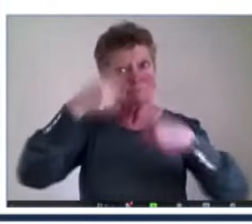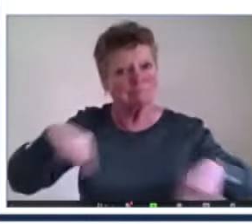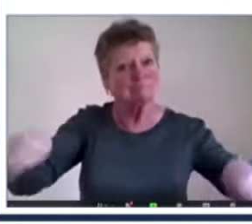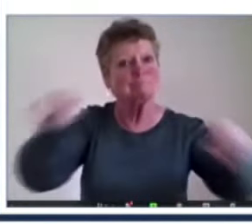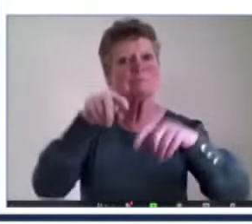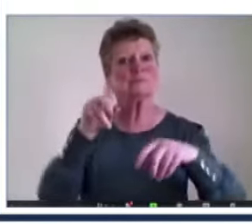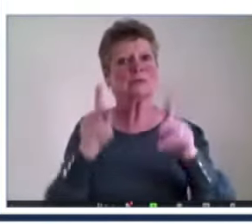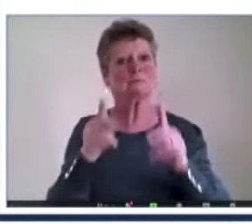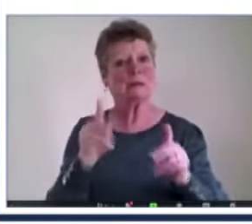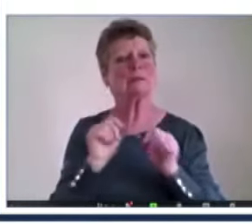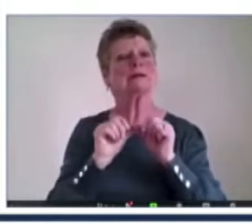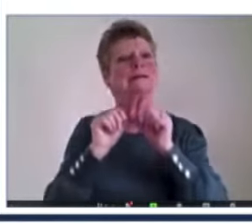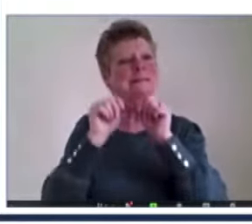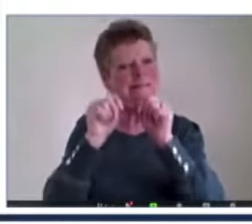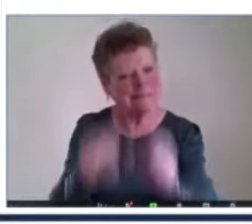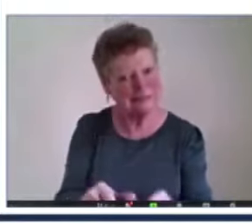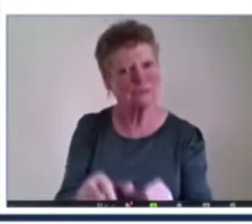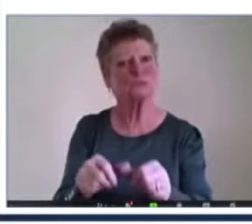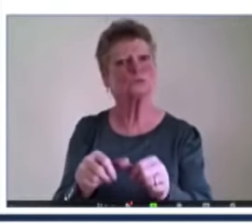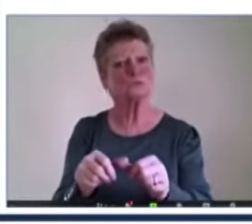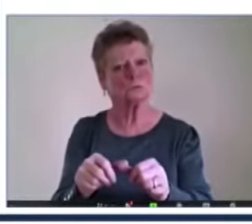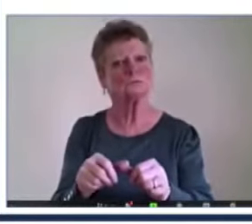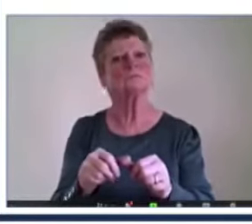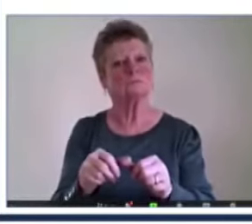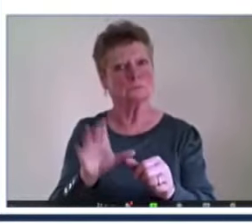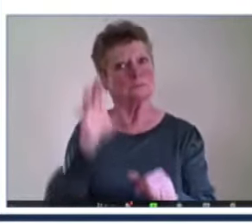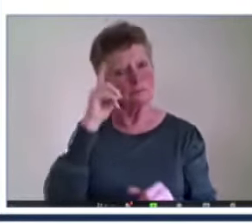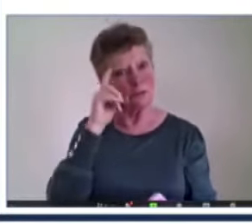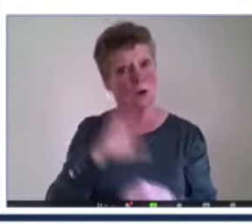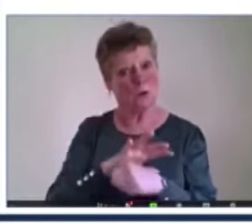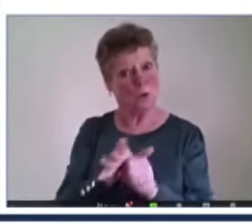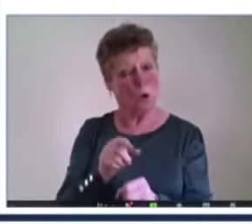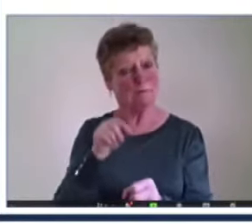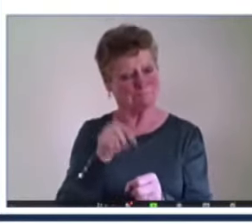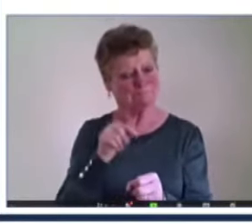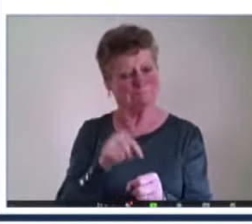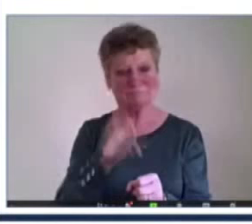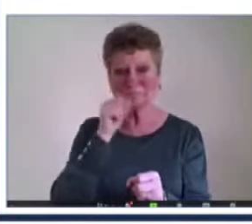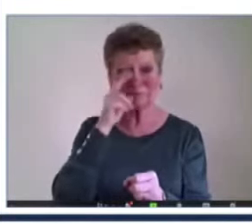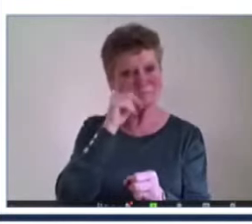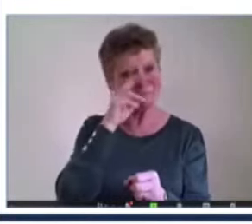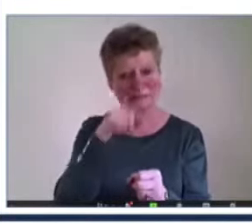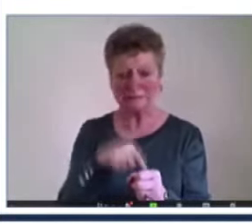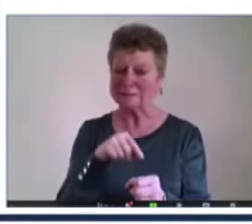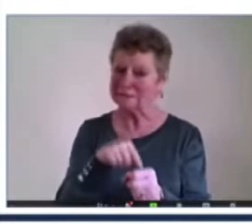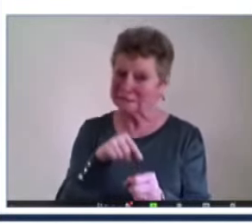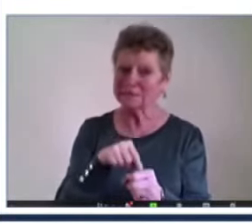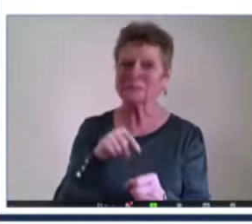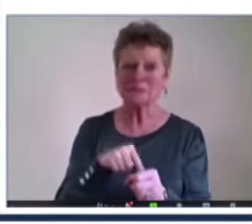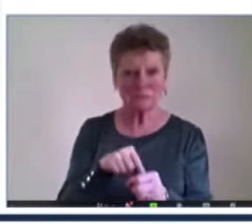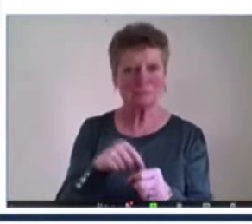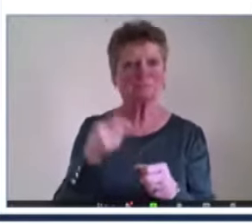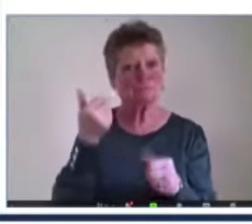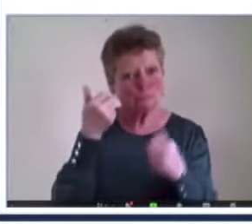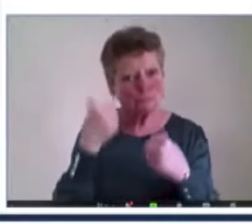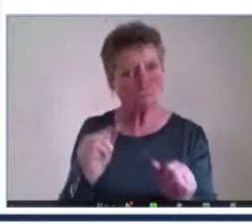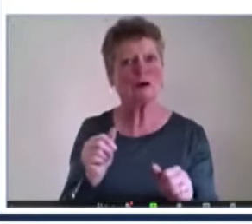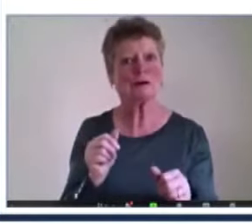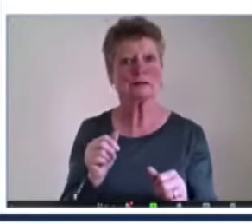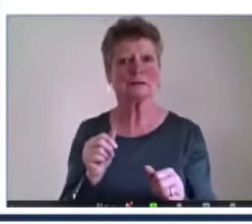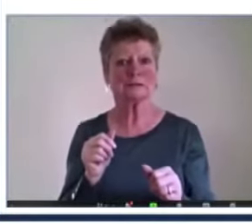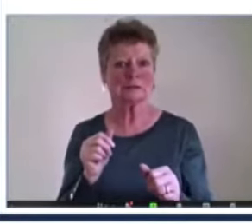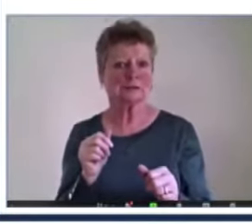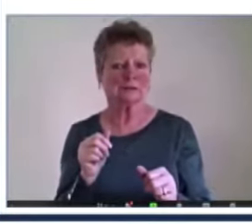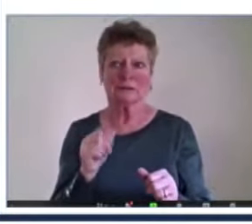do what we're asking them to do. Take COVID seriously, follow all those personal preventive measures, which are